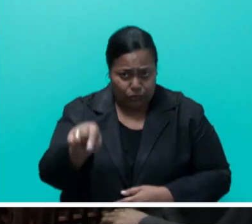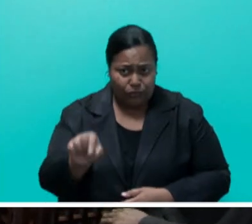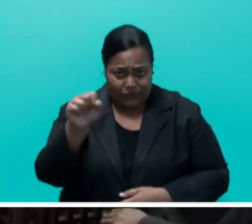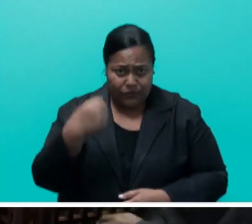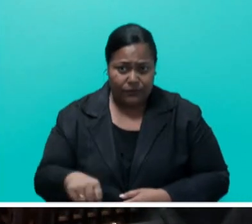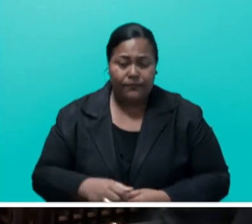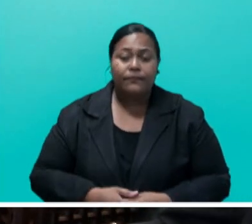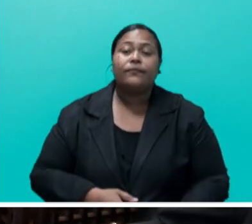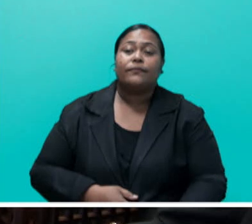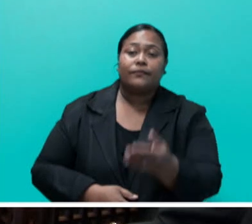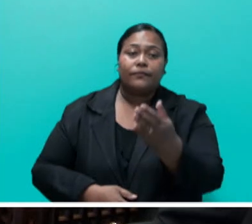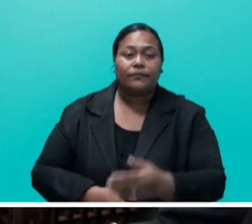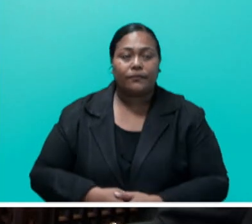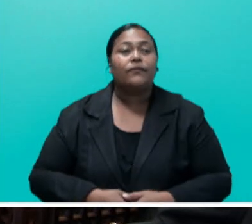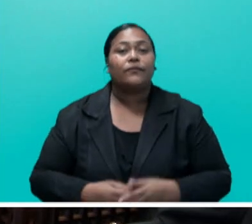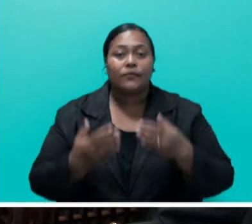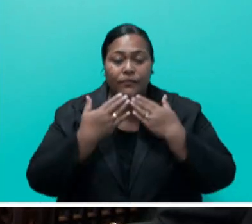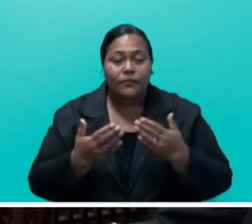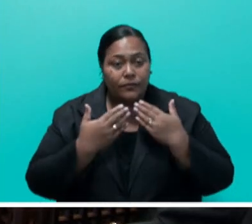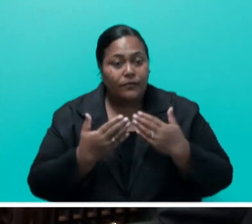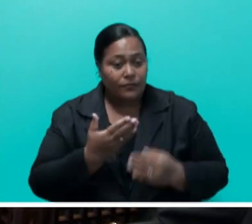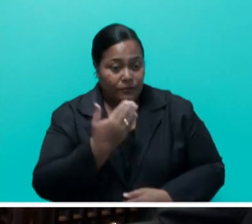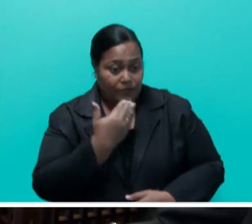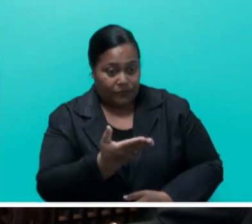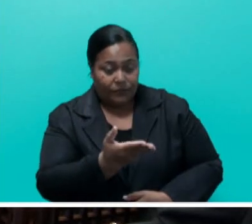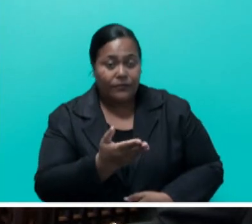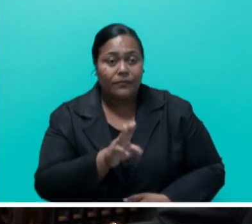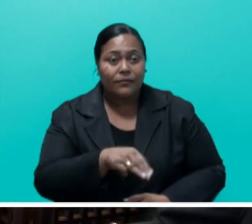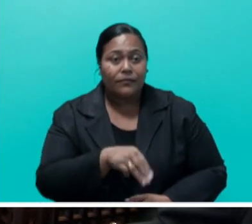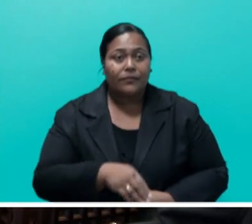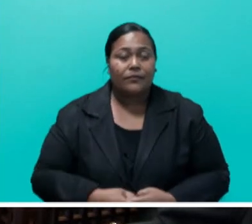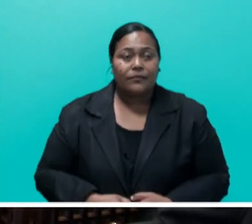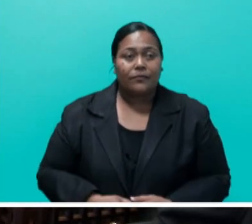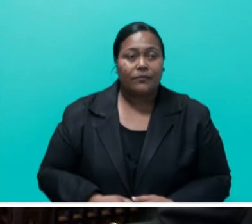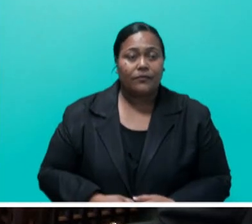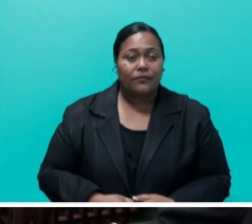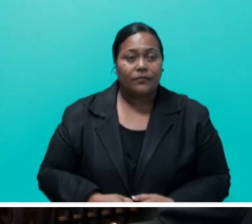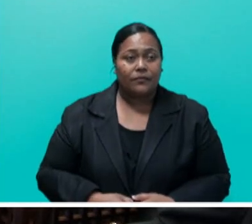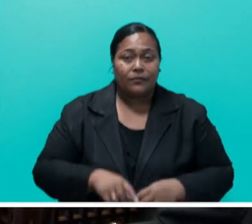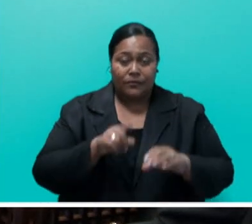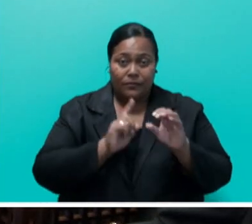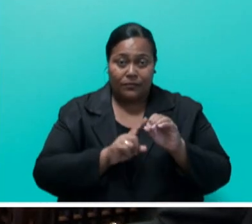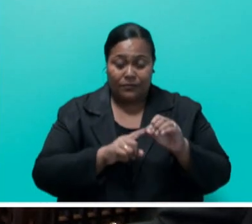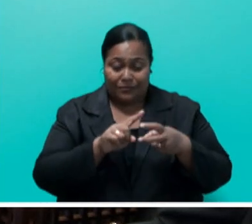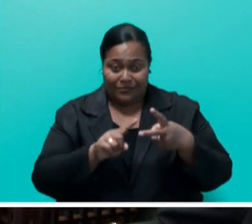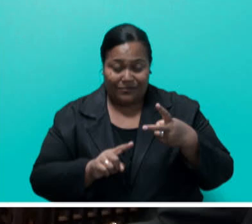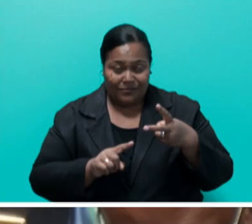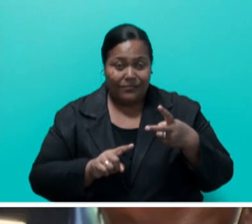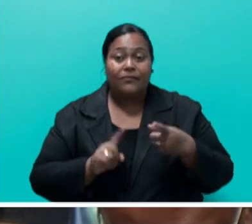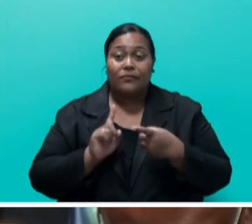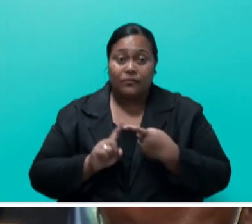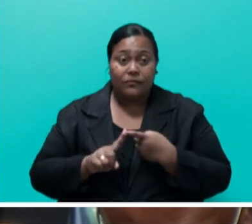Thank you, Honourable Speaker, and I thank the Honourable Member for the question with two parts. First of